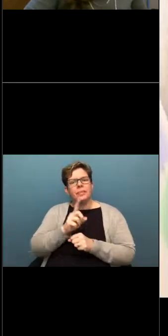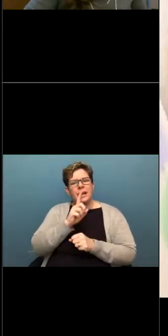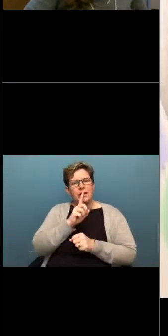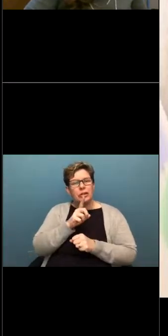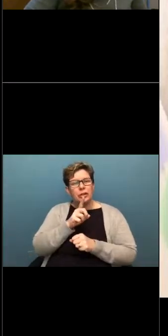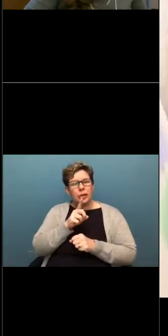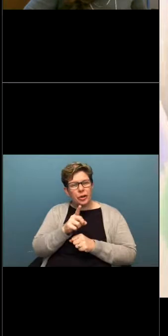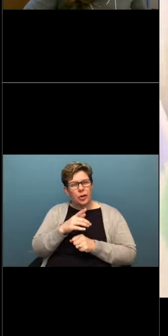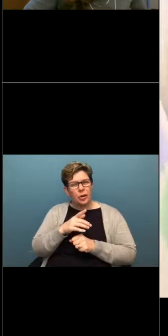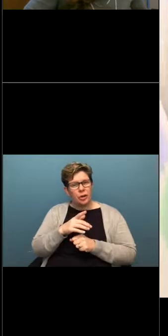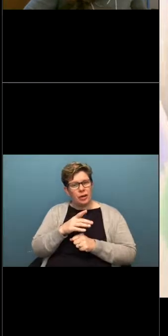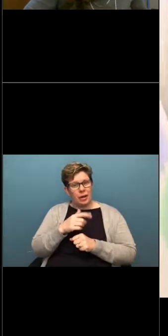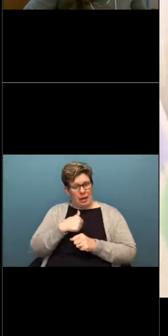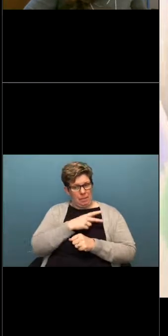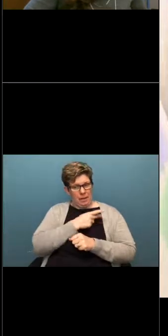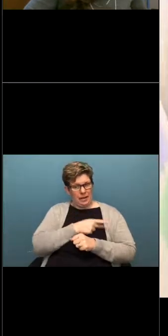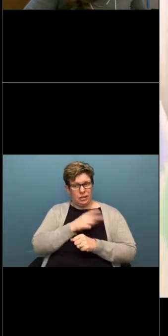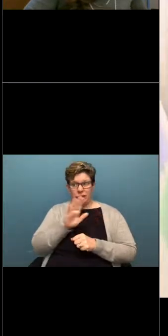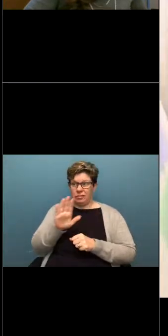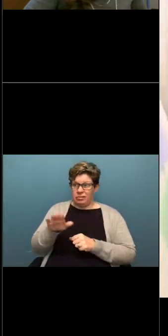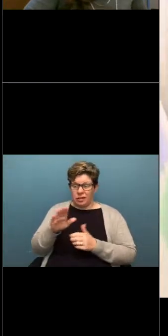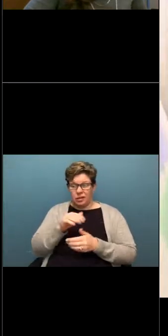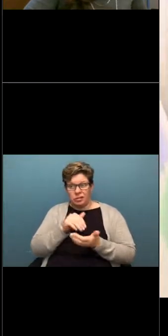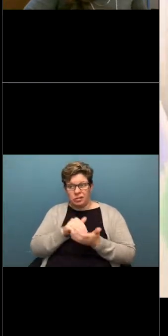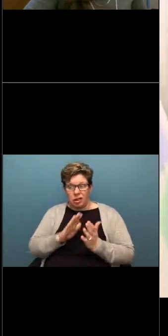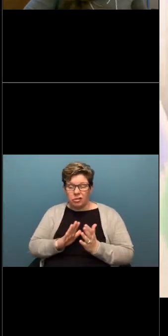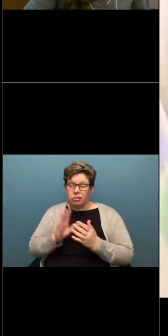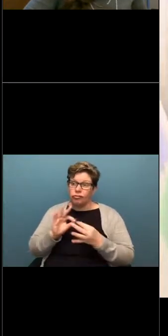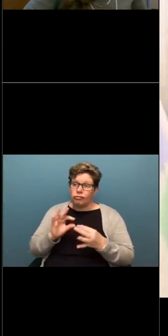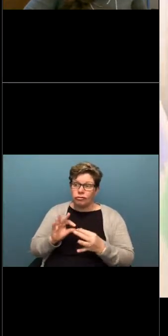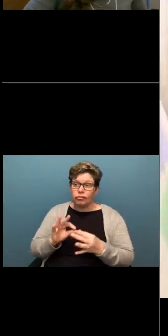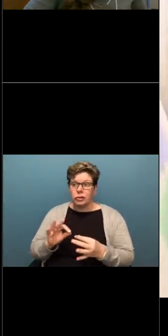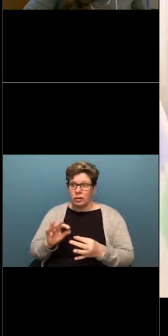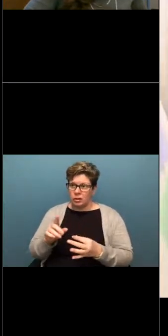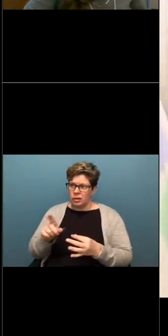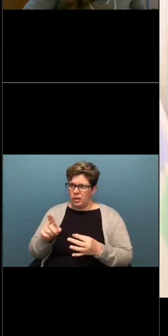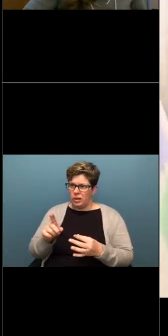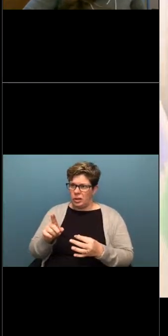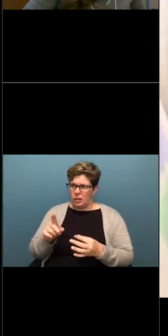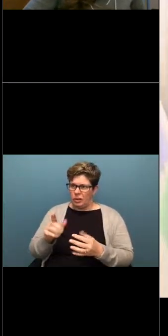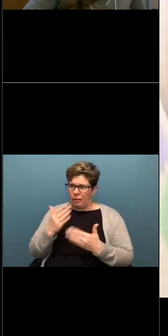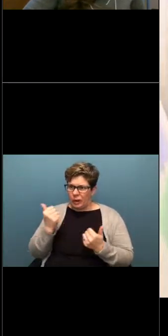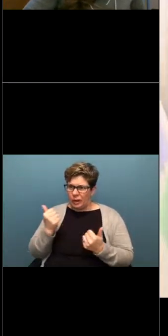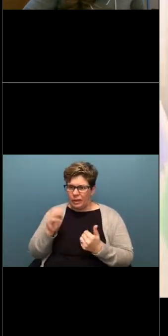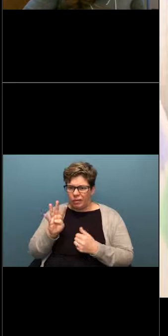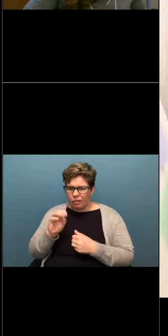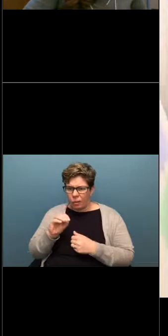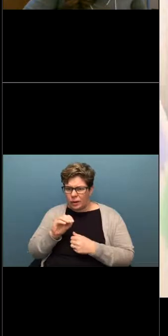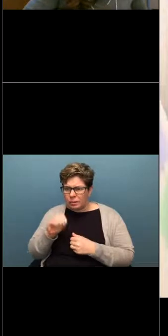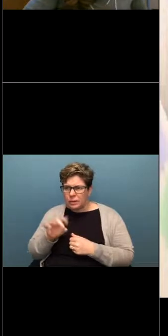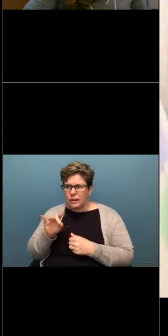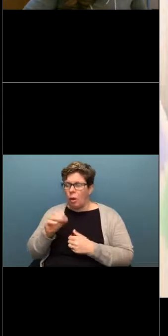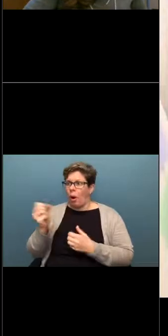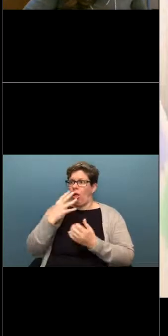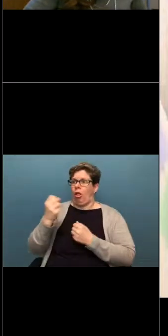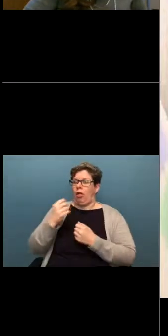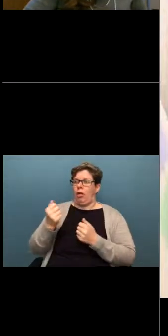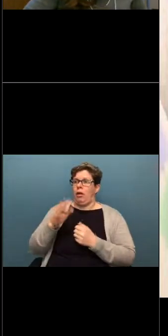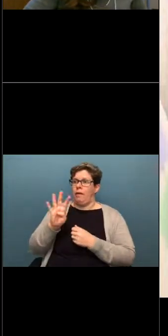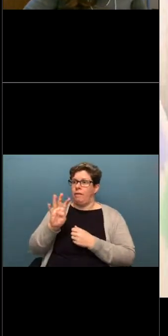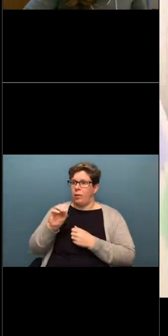40 to 80% of information is forgotten immediately and half of the information that's remembered is